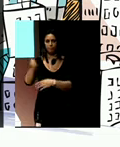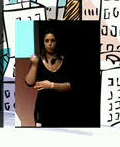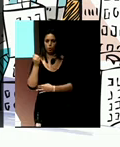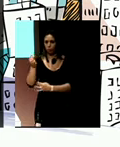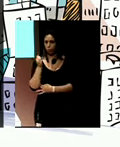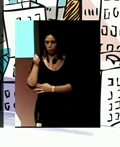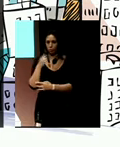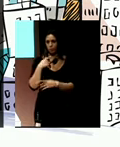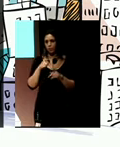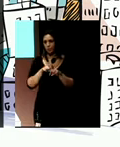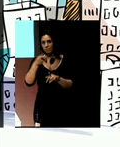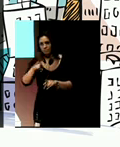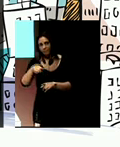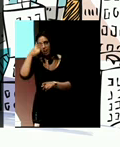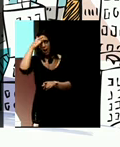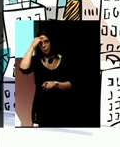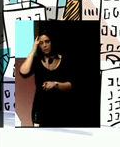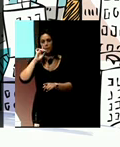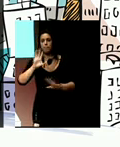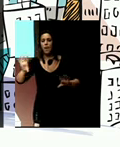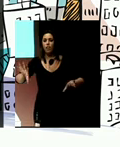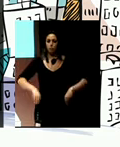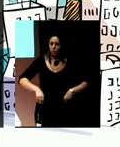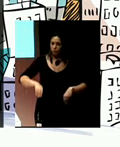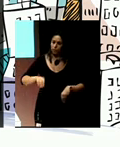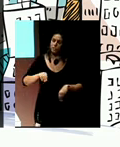for his support